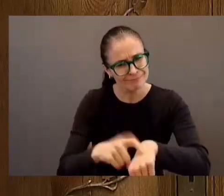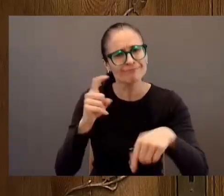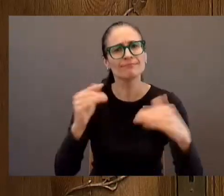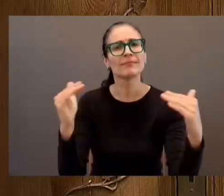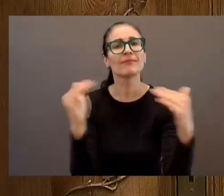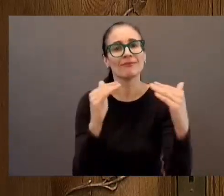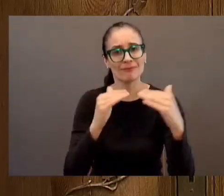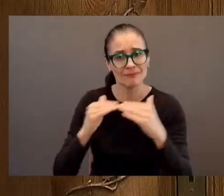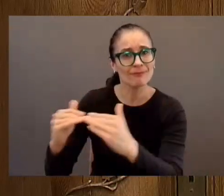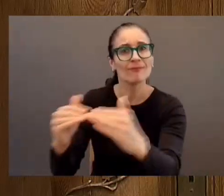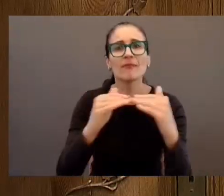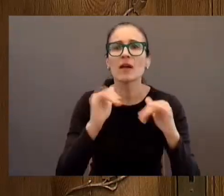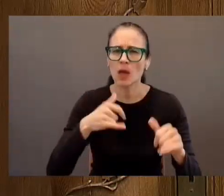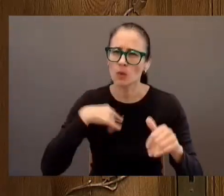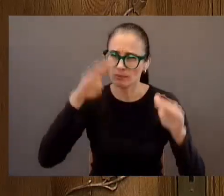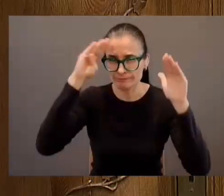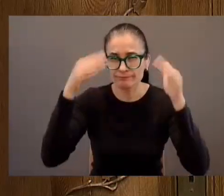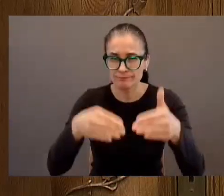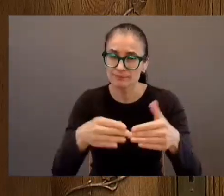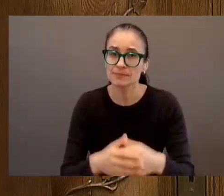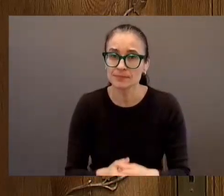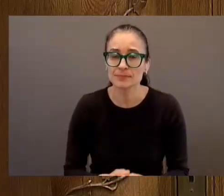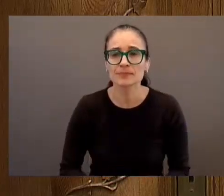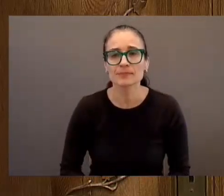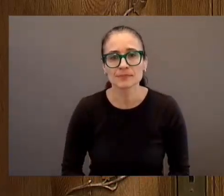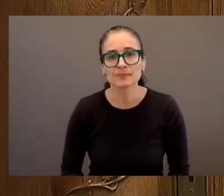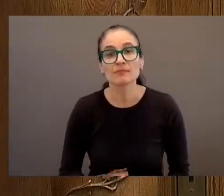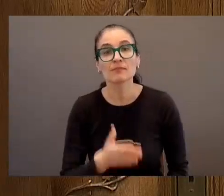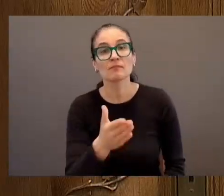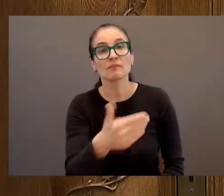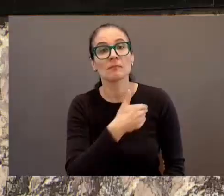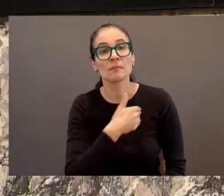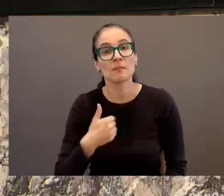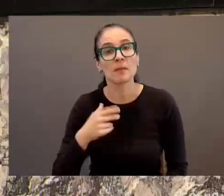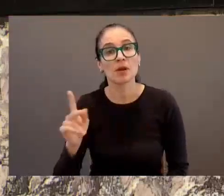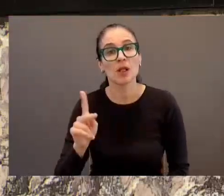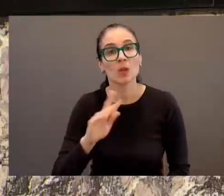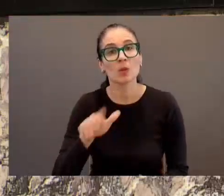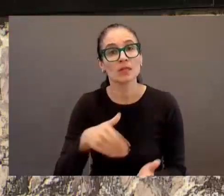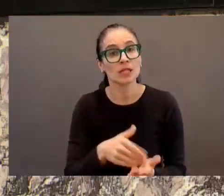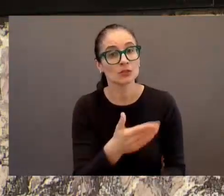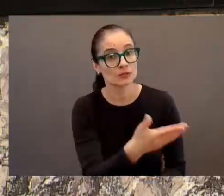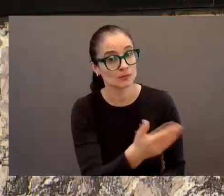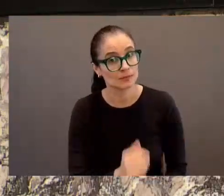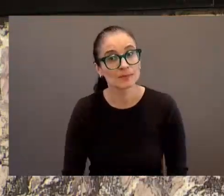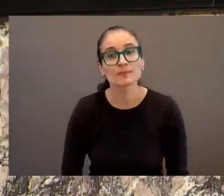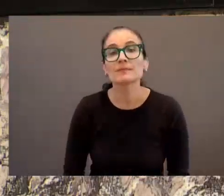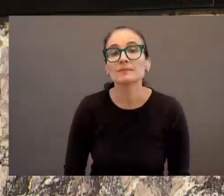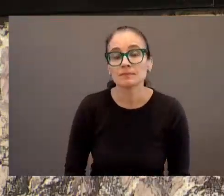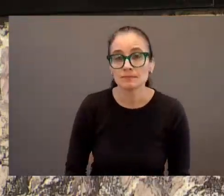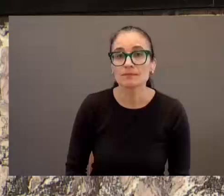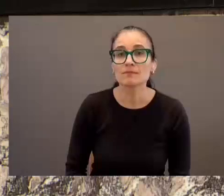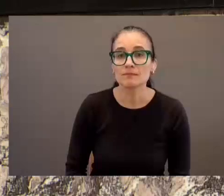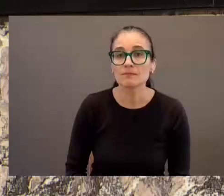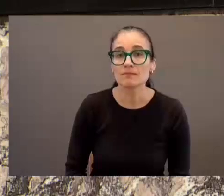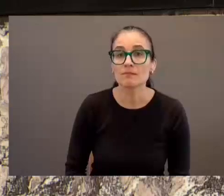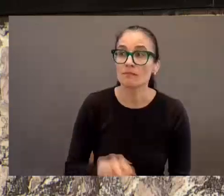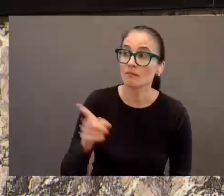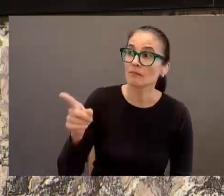Member for Kelowna Centre. With all due respect, Honourable Speaker, it's not just frustrating, it's life and death.